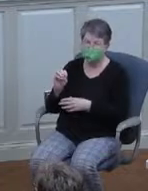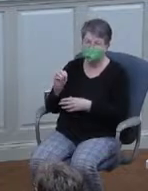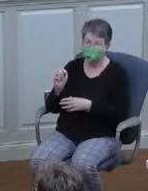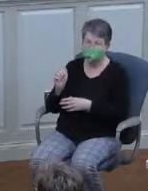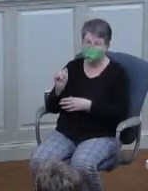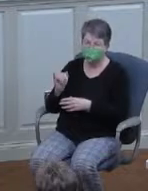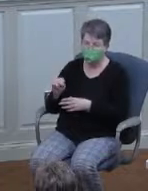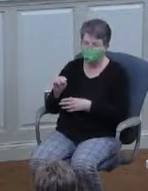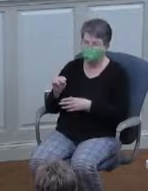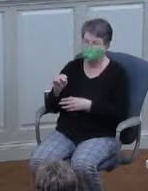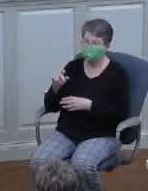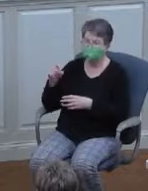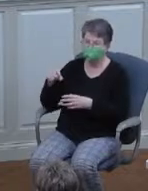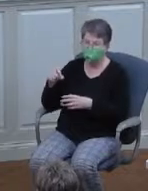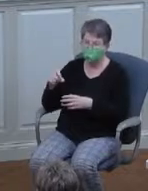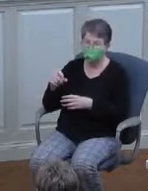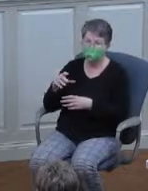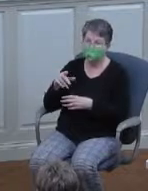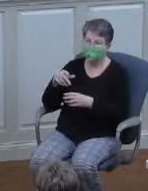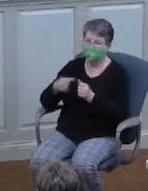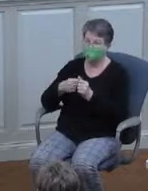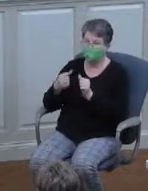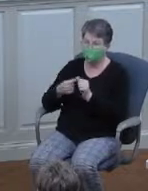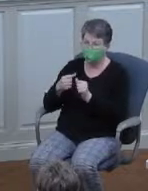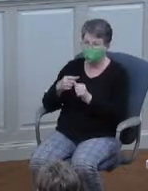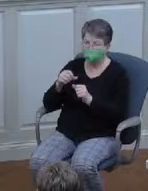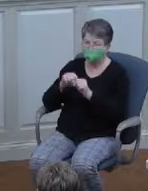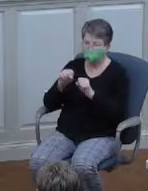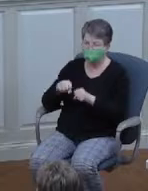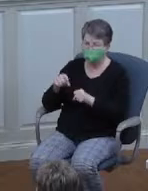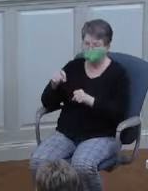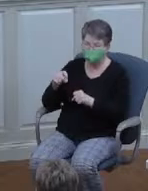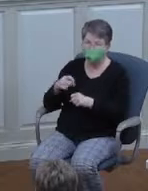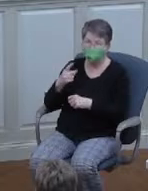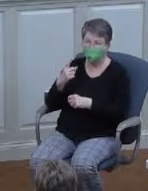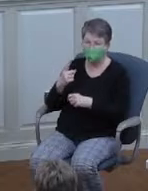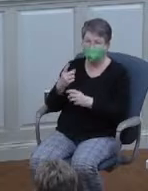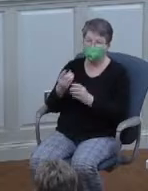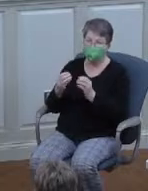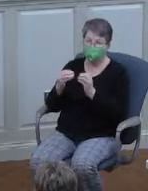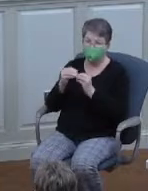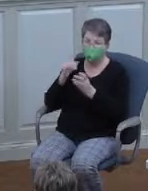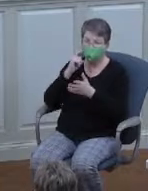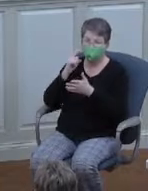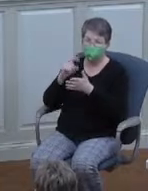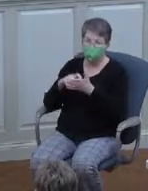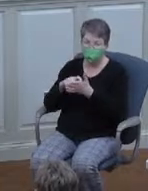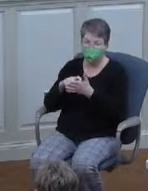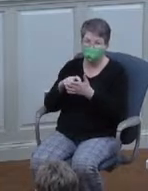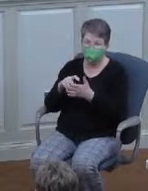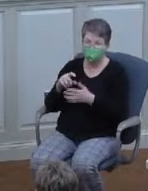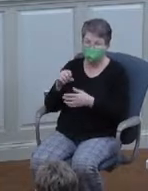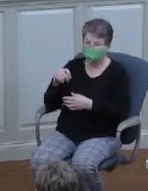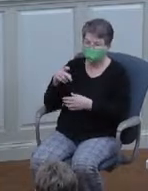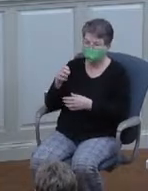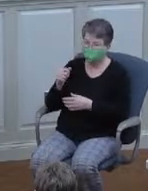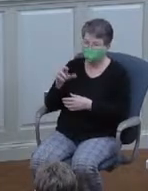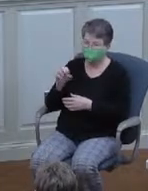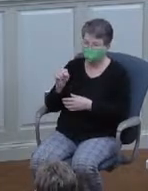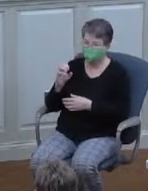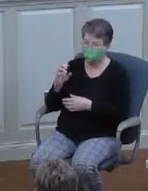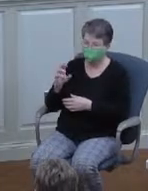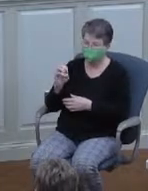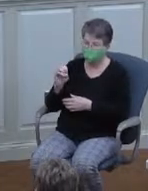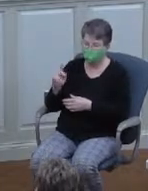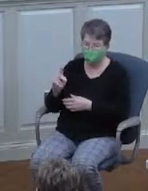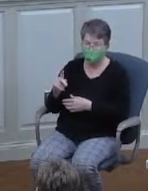station needs around the city that need some upgrades, one of which, probably more notable of which, is the Spears Creek Pump Station